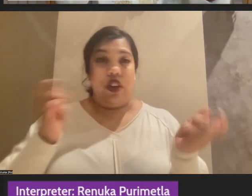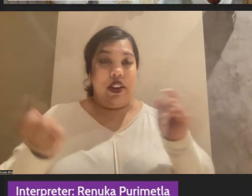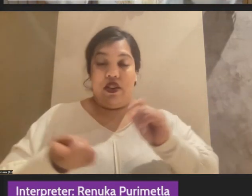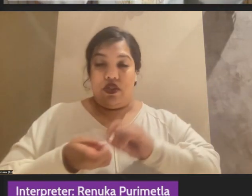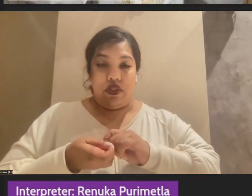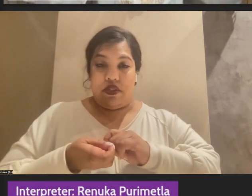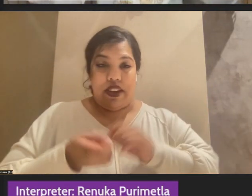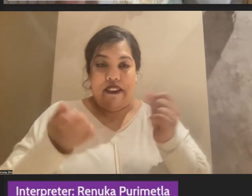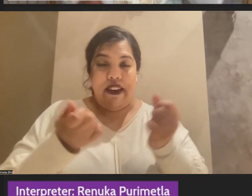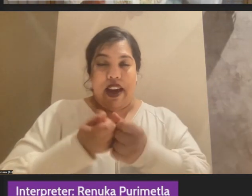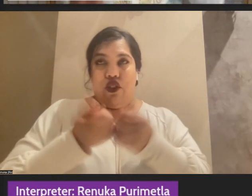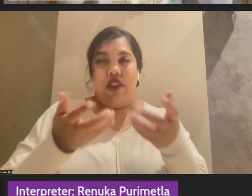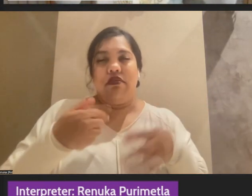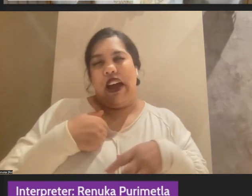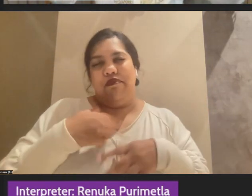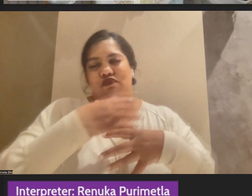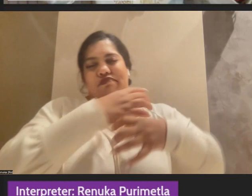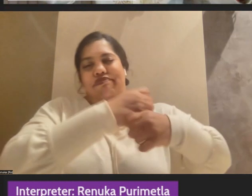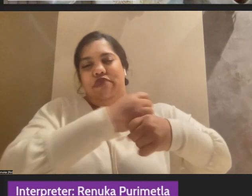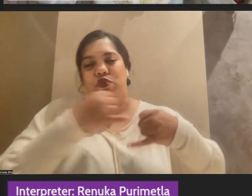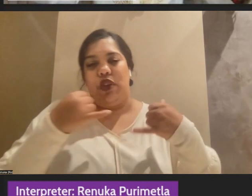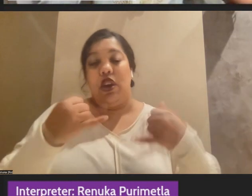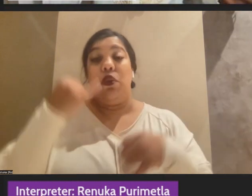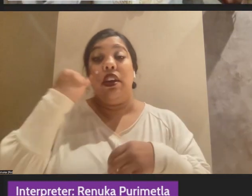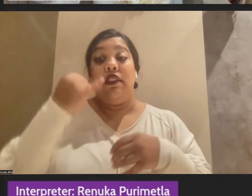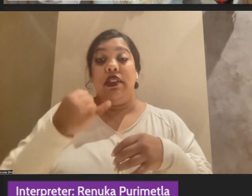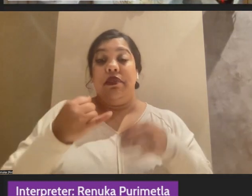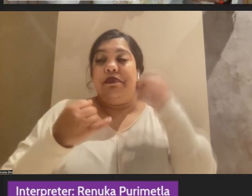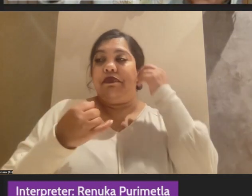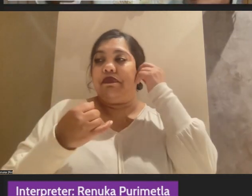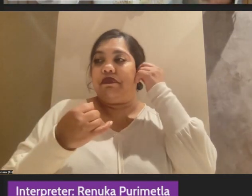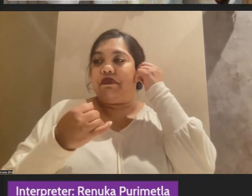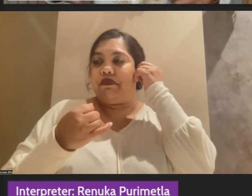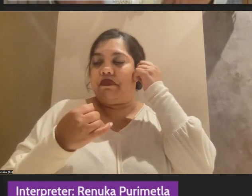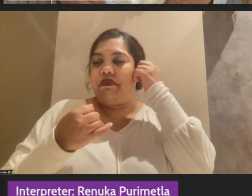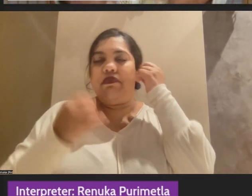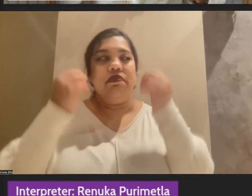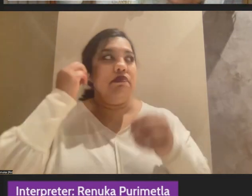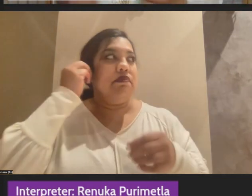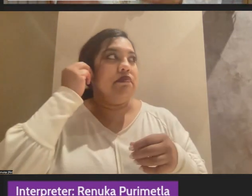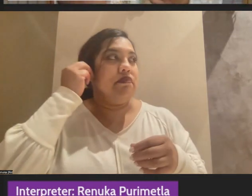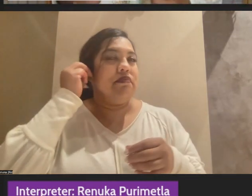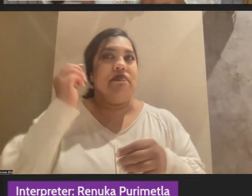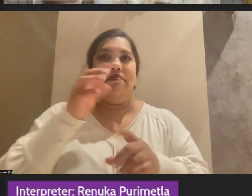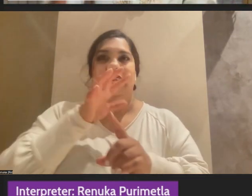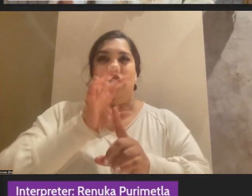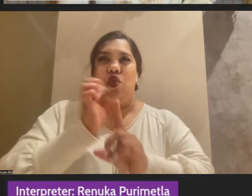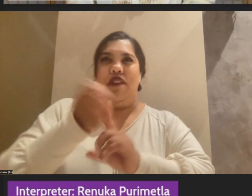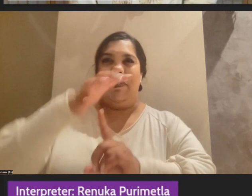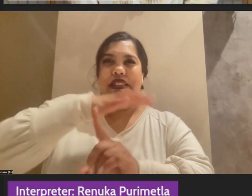what's going, and I'm paraphrasing, when you can't change what's going on outside of you, change what's going on inside of you, and it changes